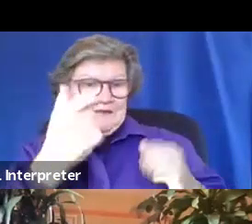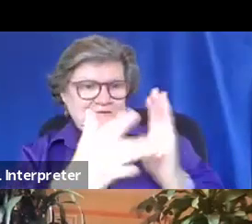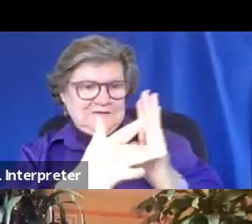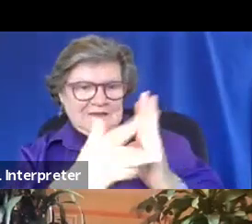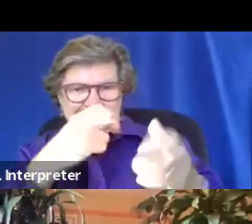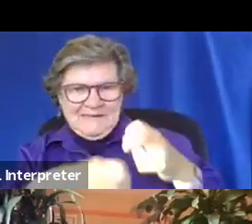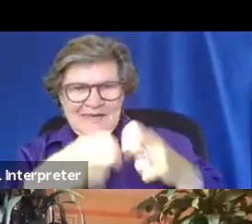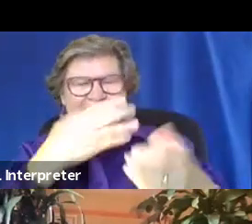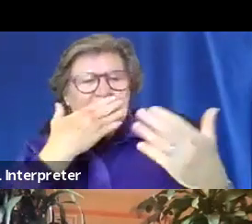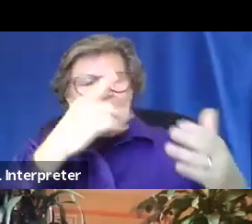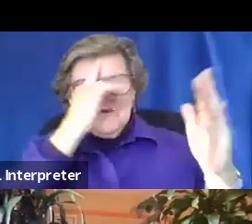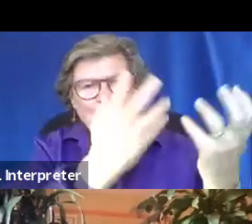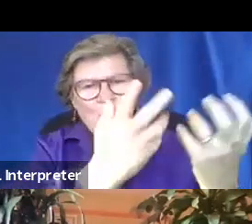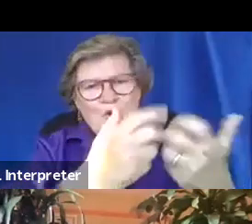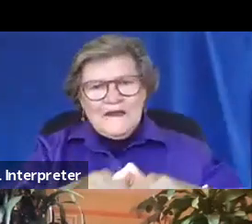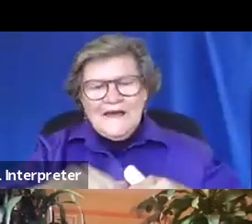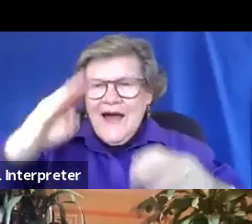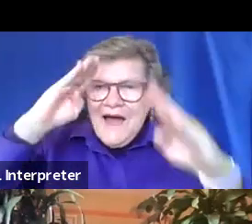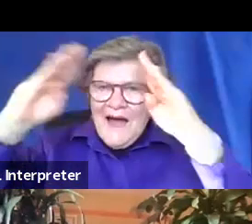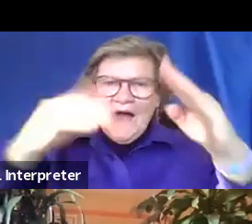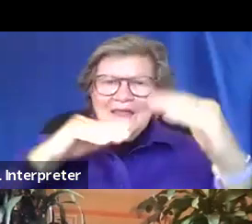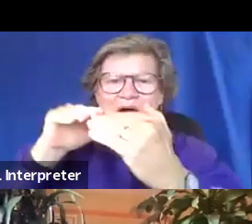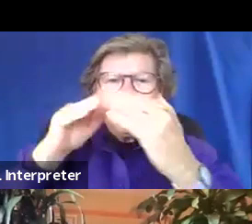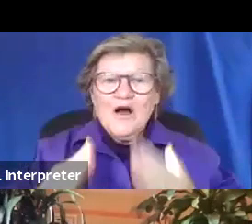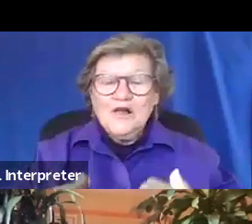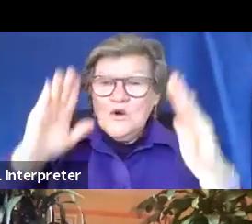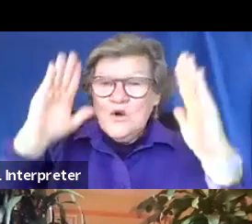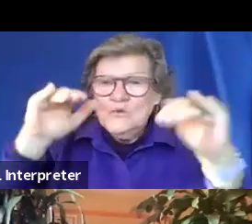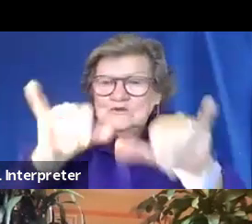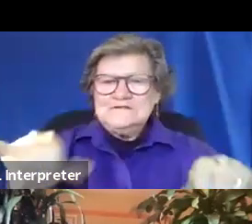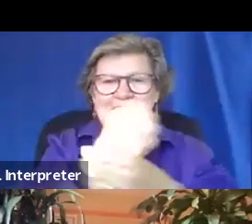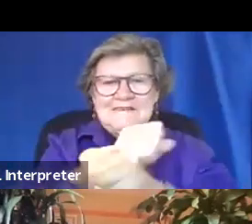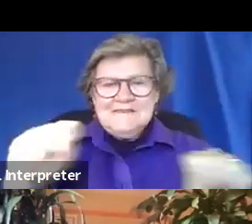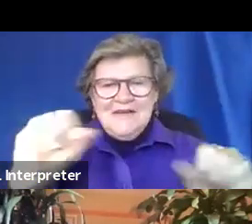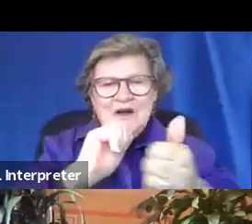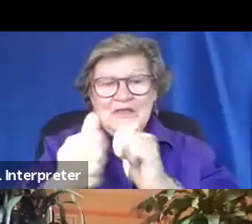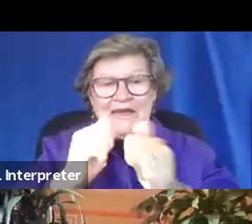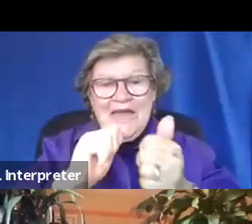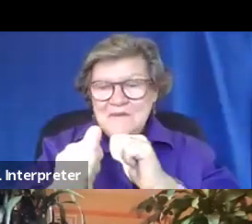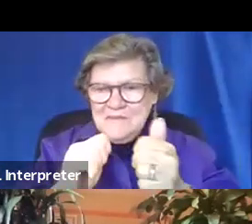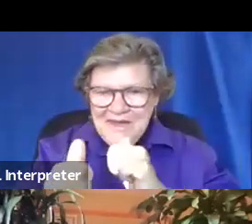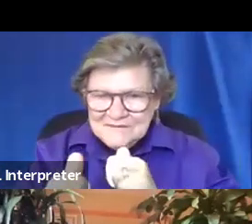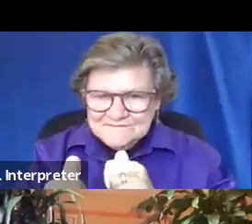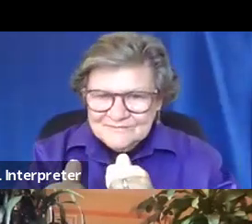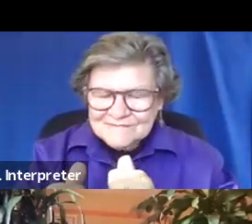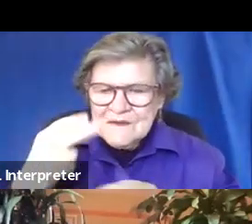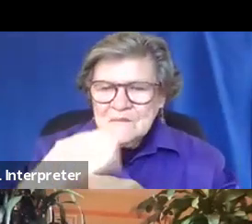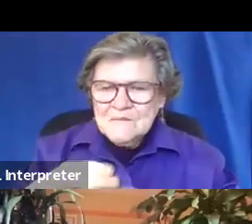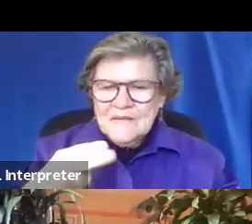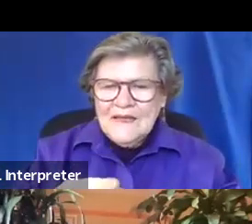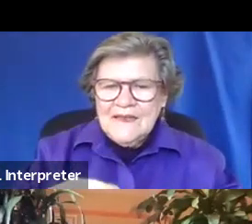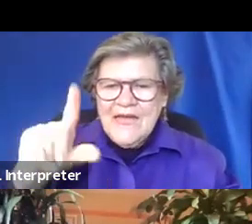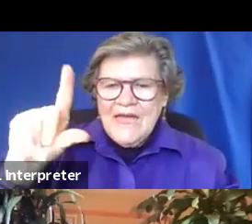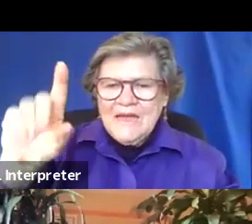you for organizing. I wanna say hi to my fellow colleagues. I hope you're staying safe on the campaign trail. My name is Leonardo Bullaro, and I'm here to ask for